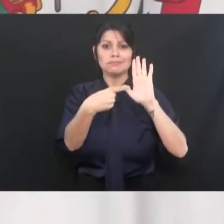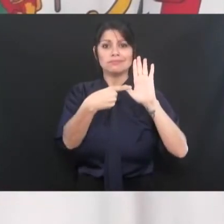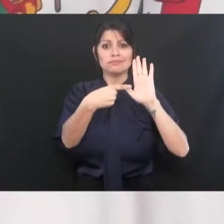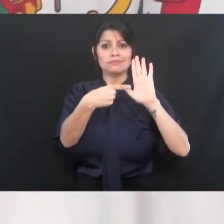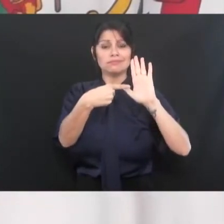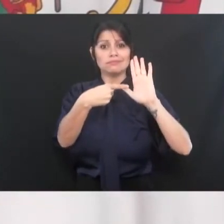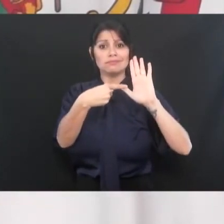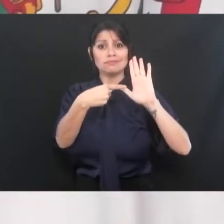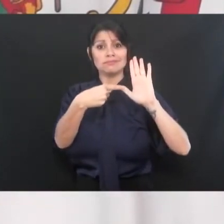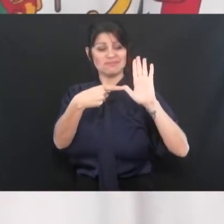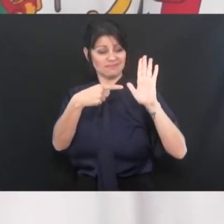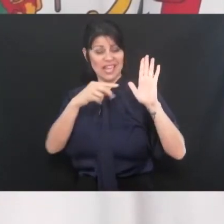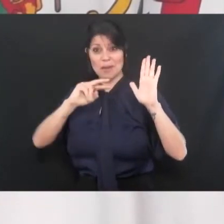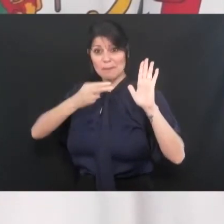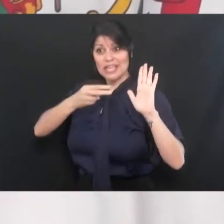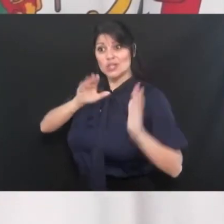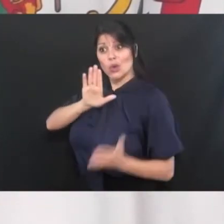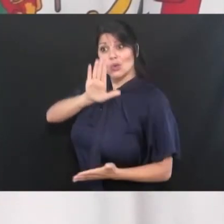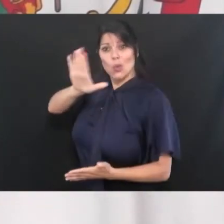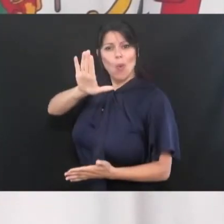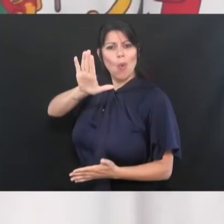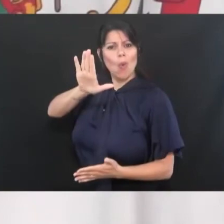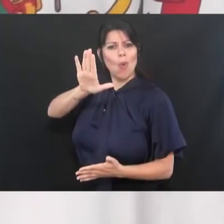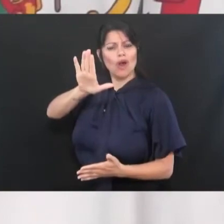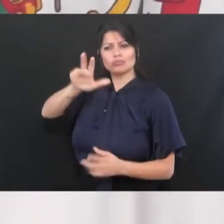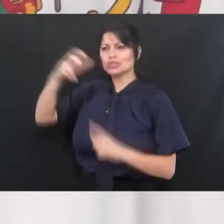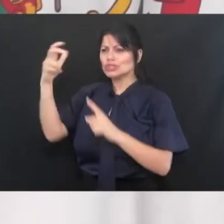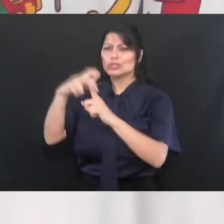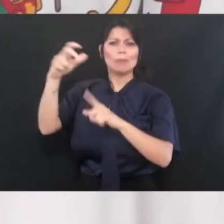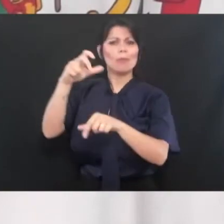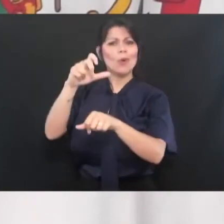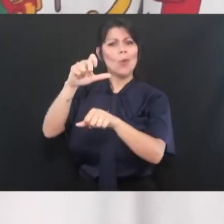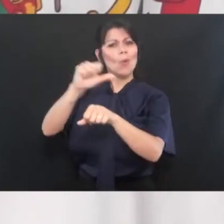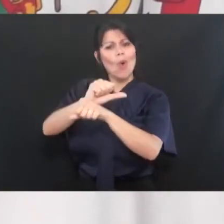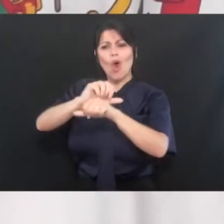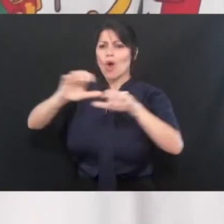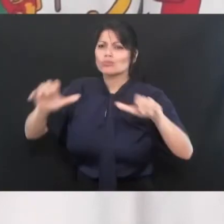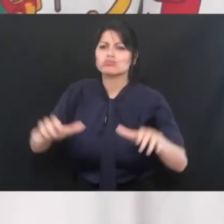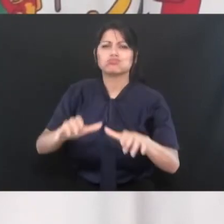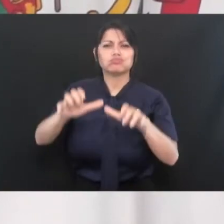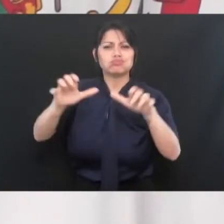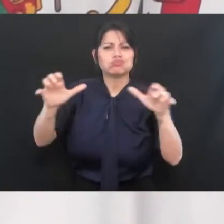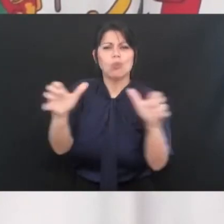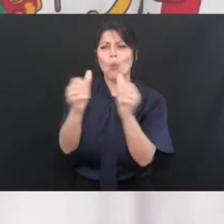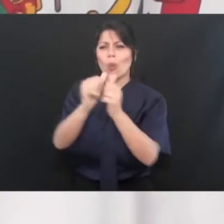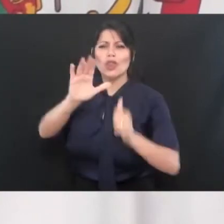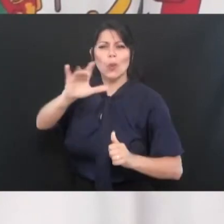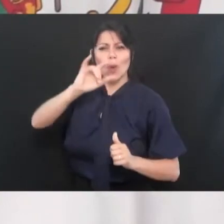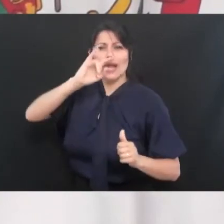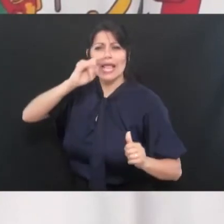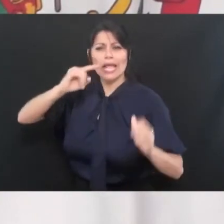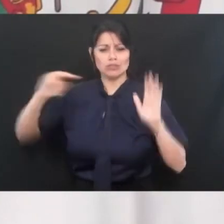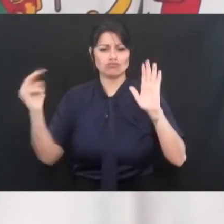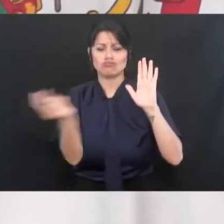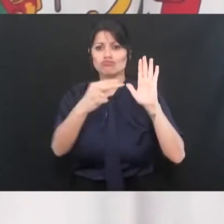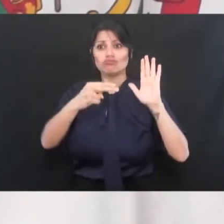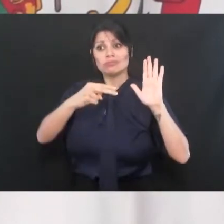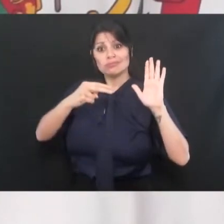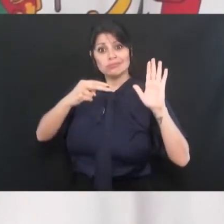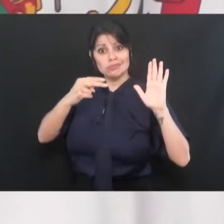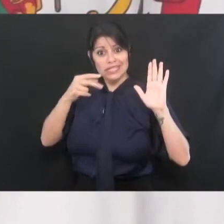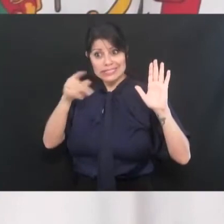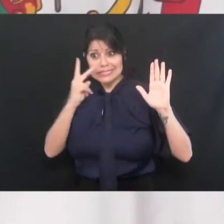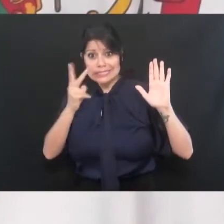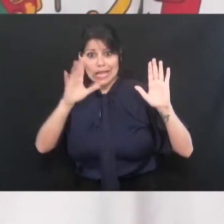absolutely the great work you've done with kids, and it is echoing all over it that these kids